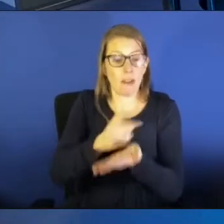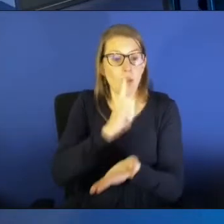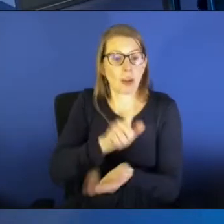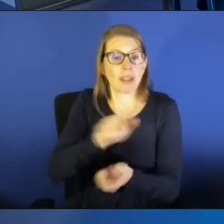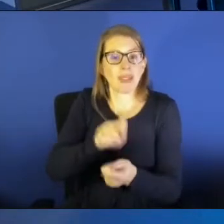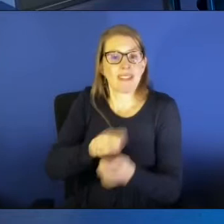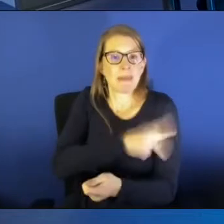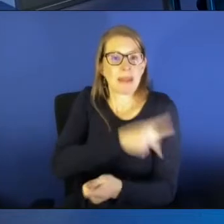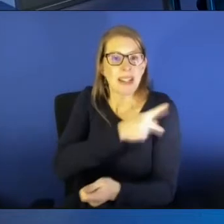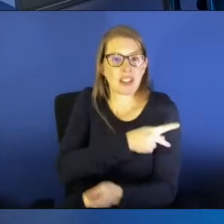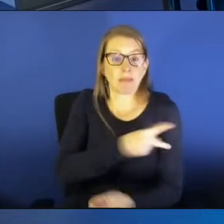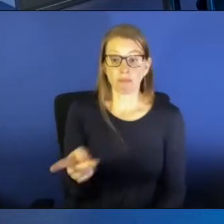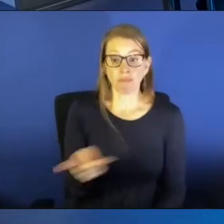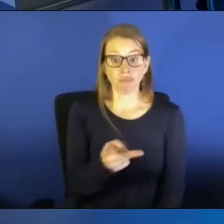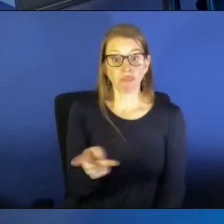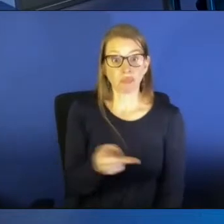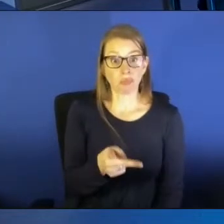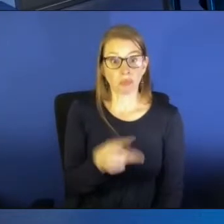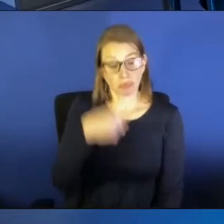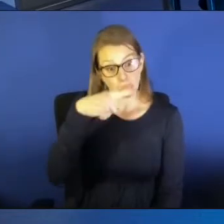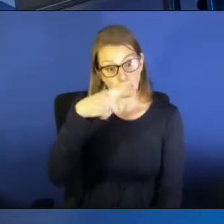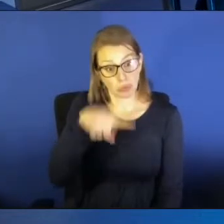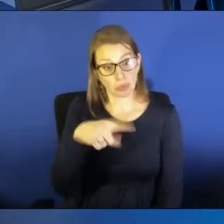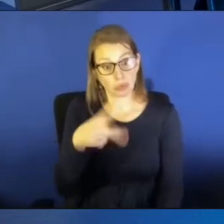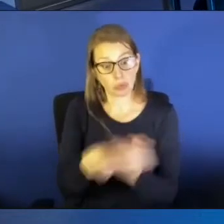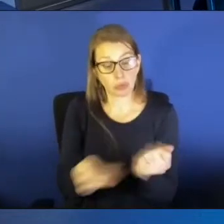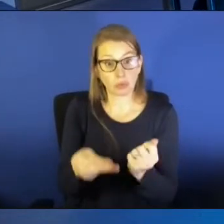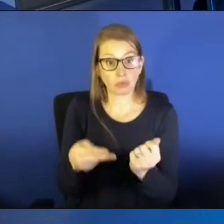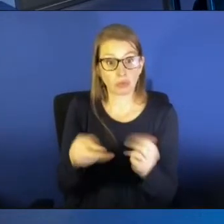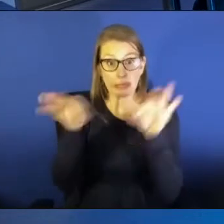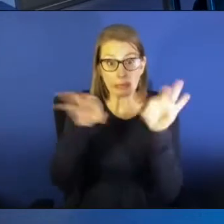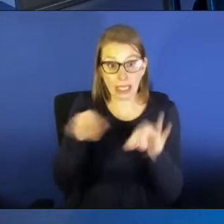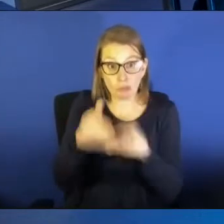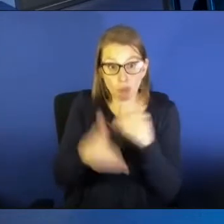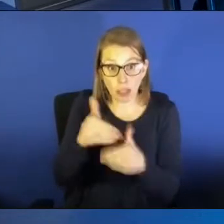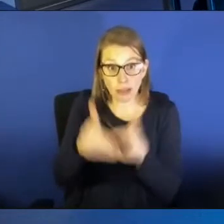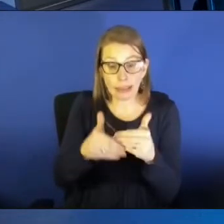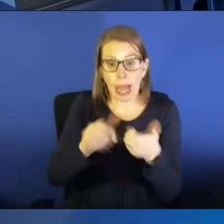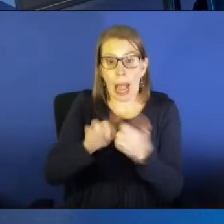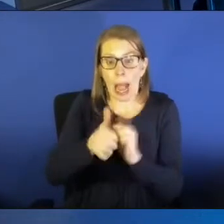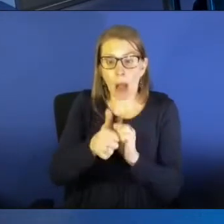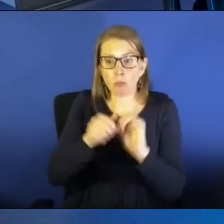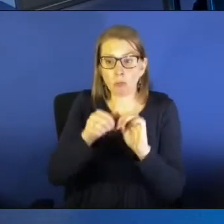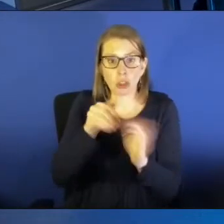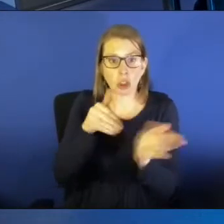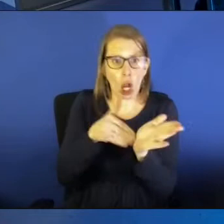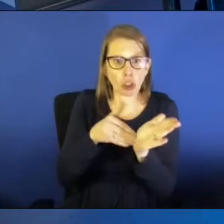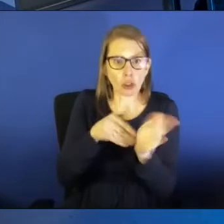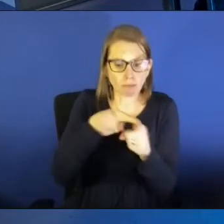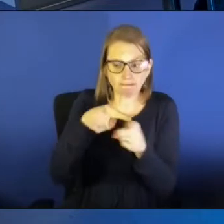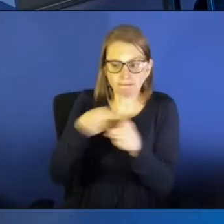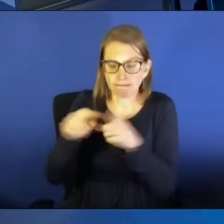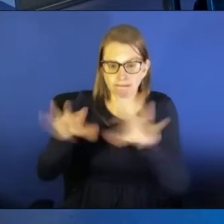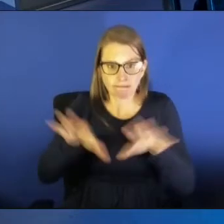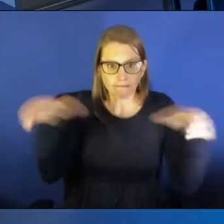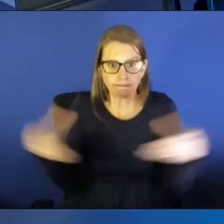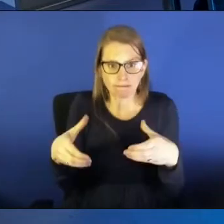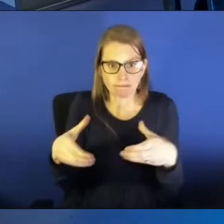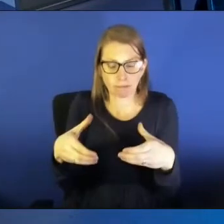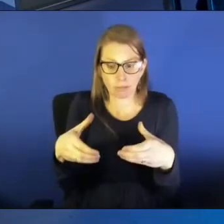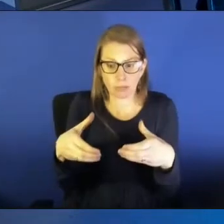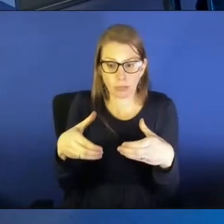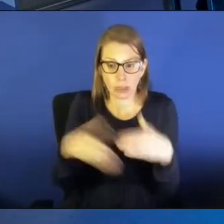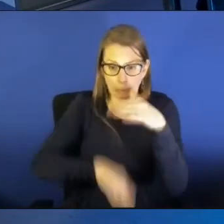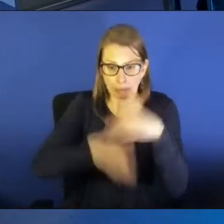of you, tell us how that process works, how you come together to optimize that therapeutic approach for each and